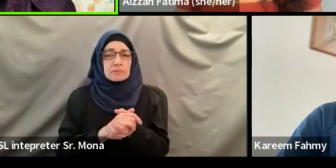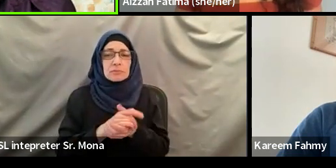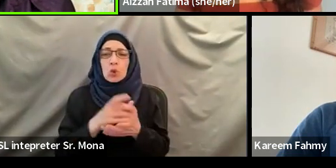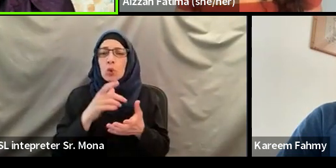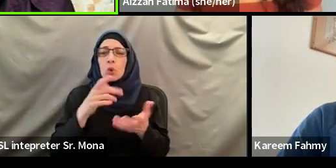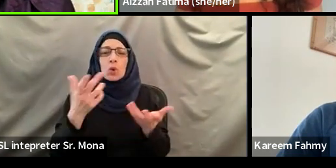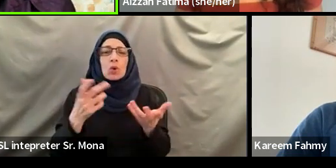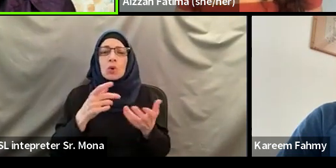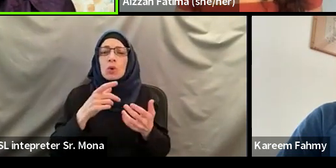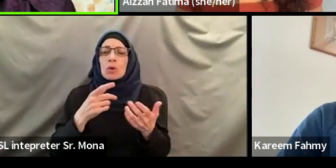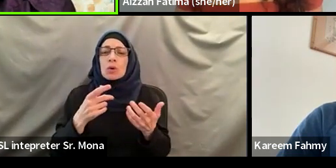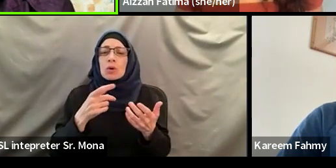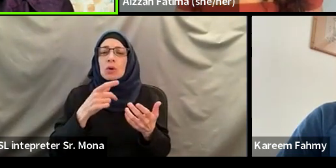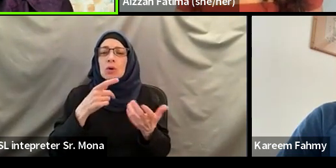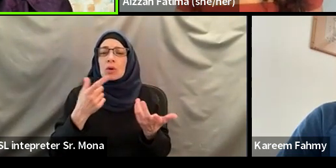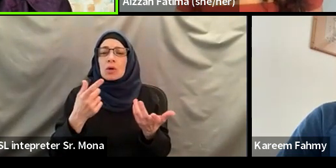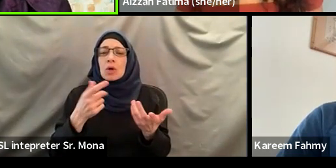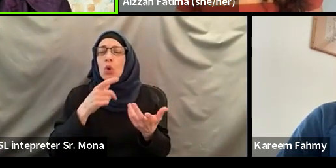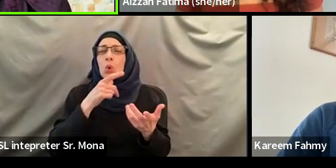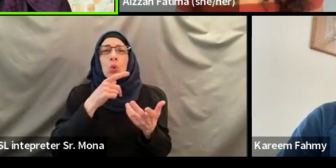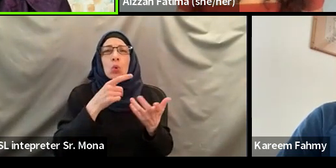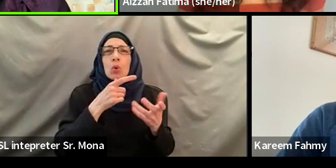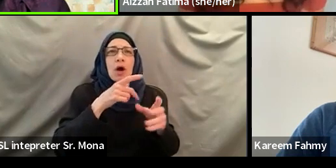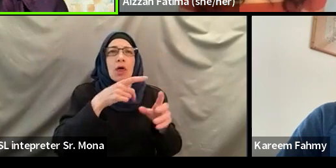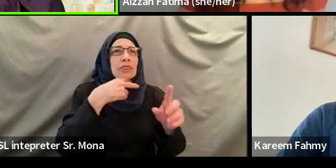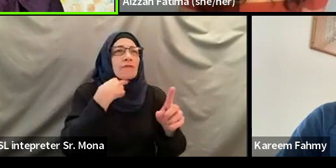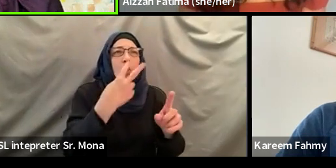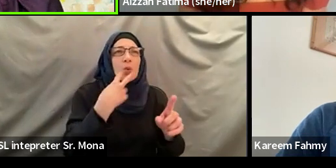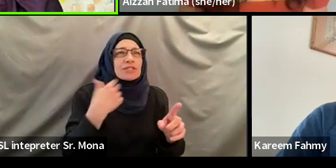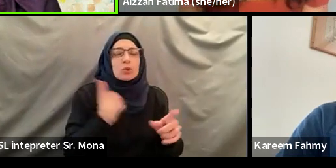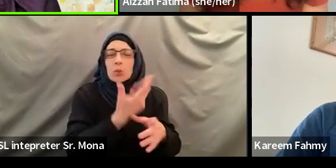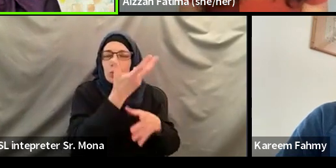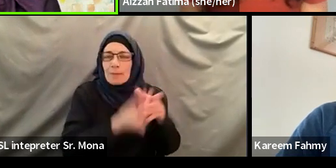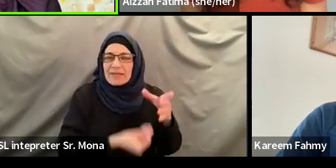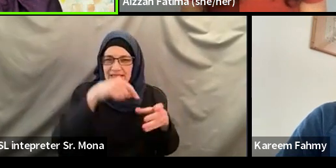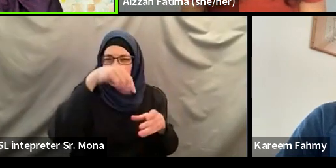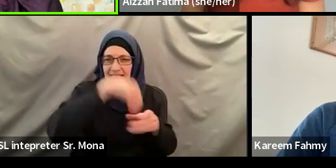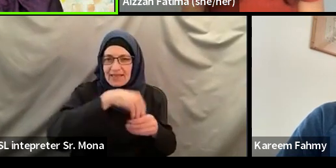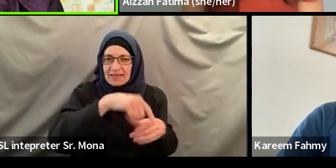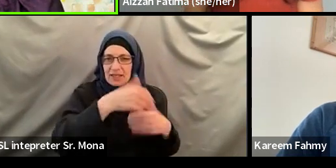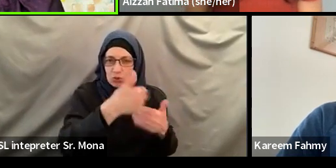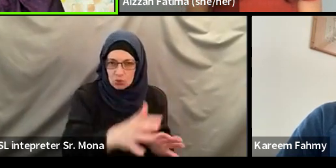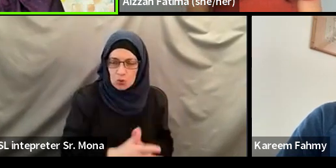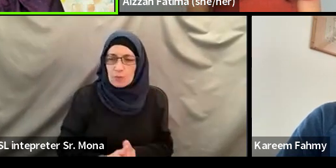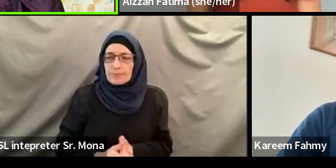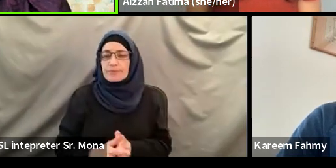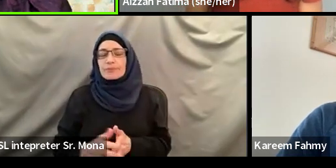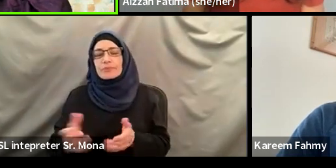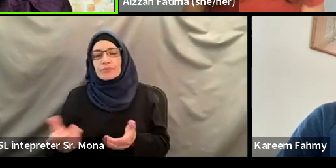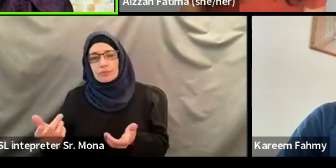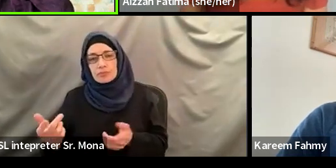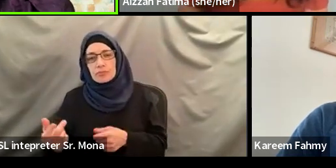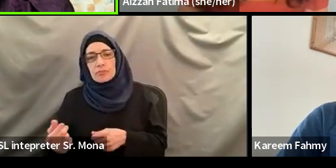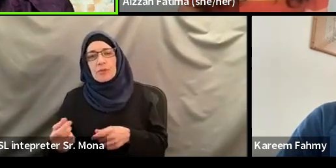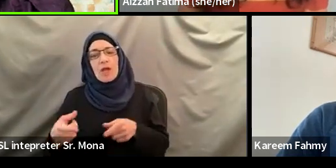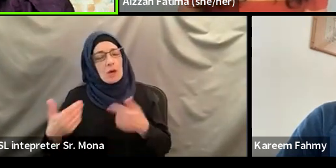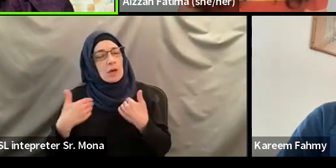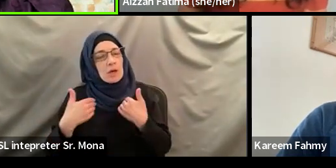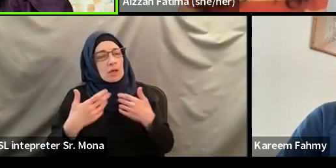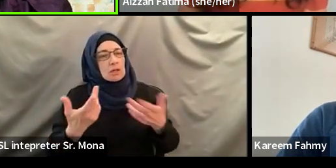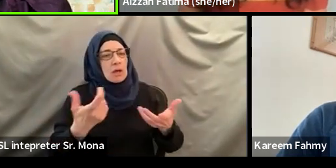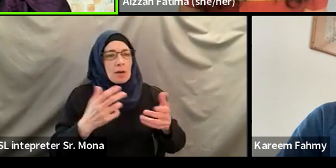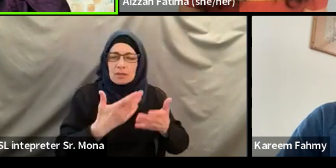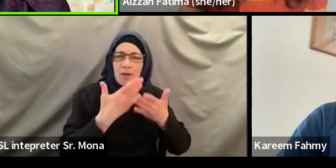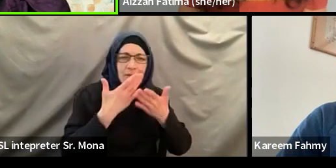were missing in the room today, right? In hand with our gratitude for being present today, there are voices that are